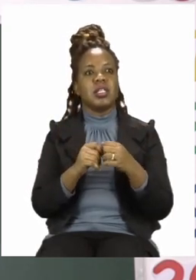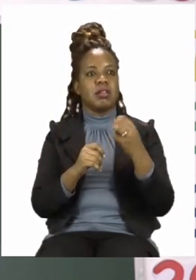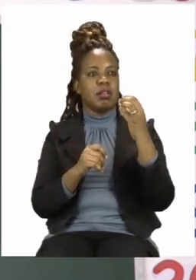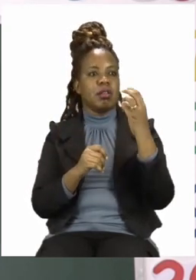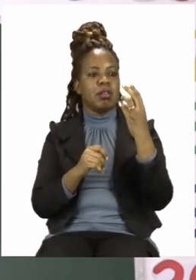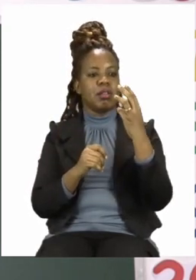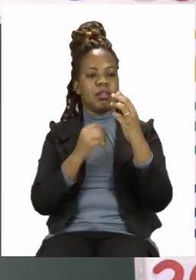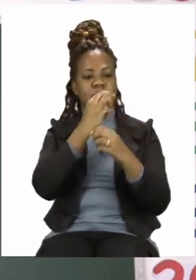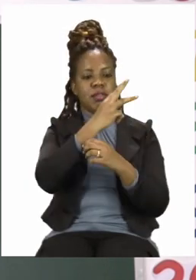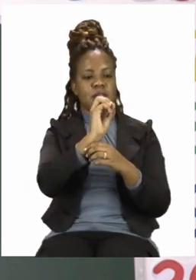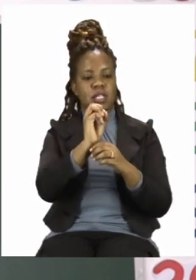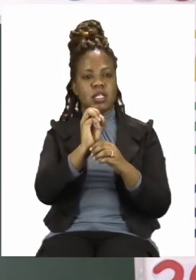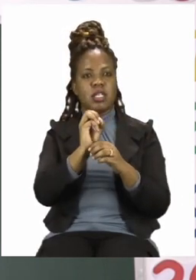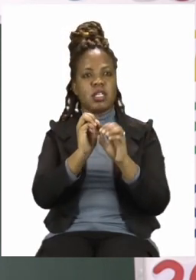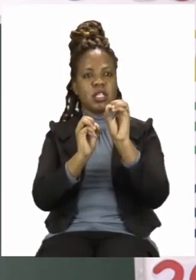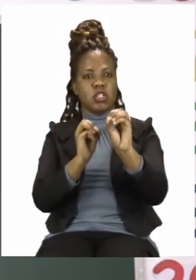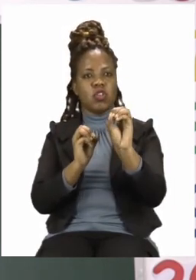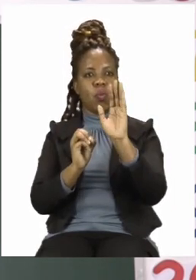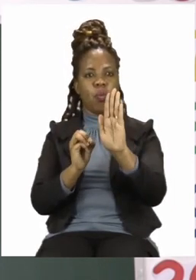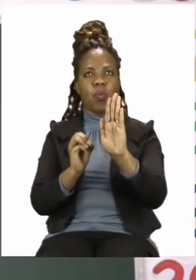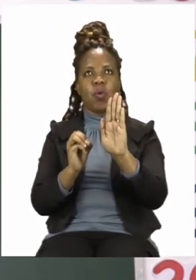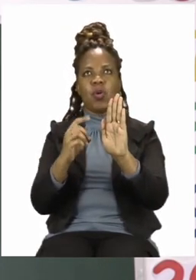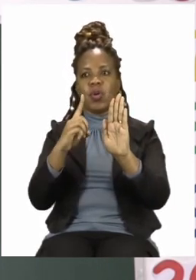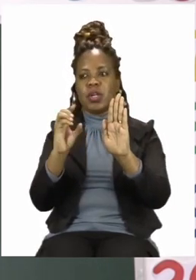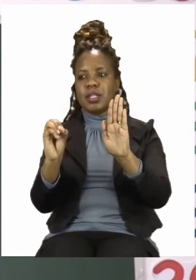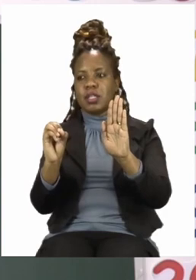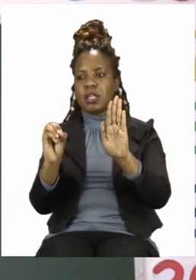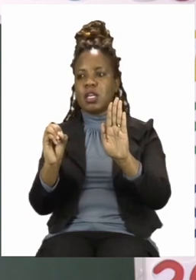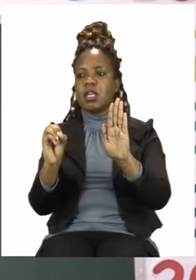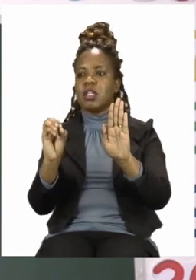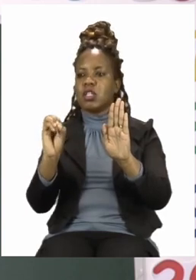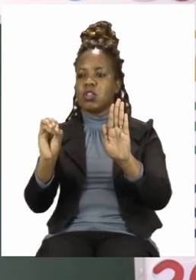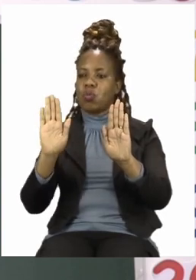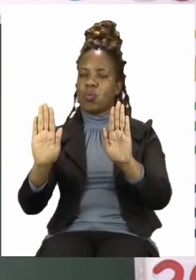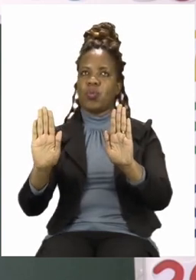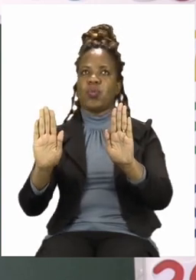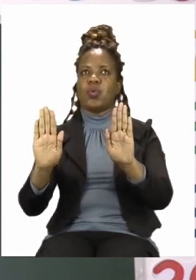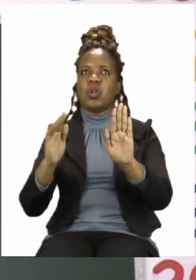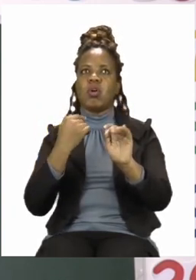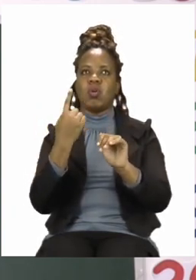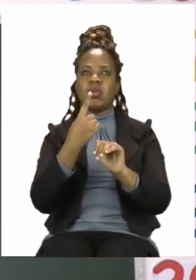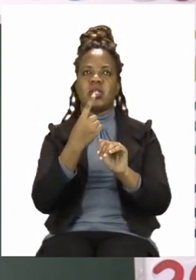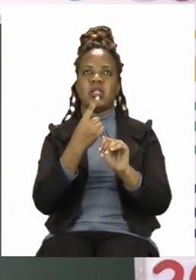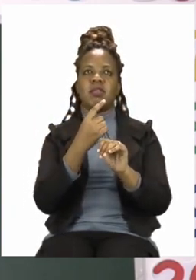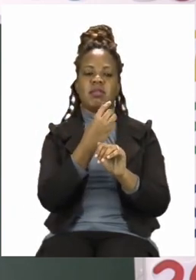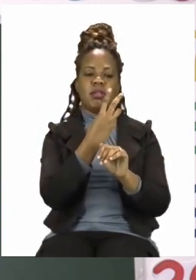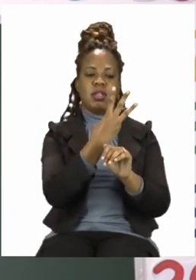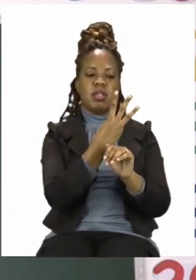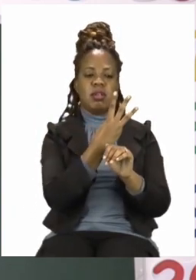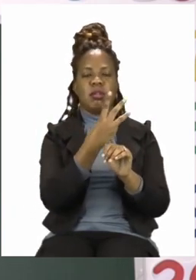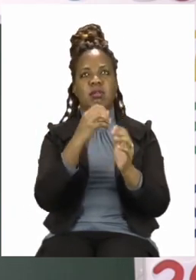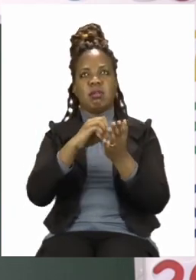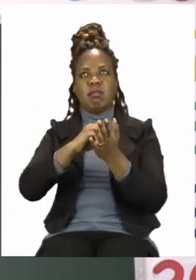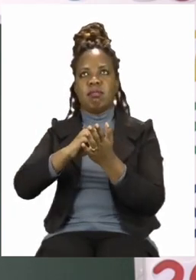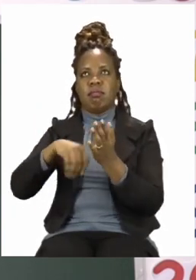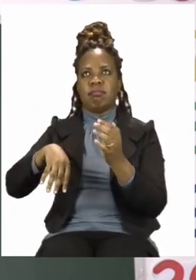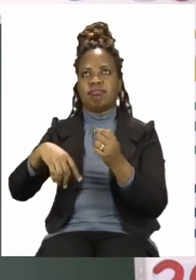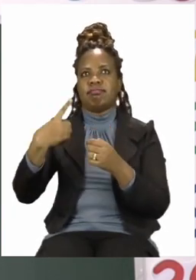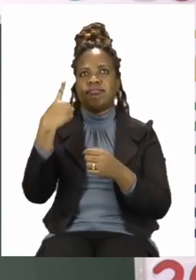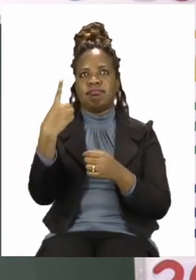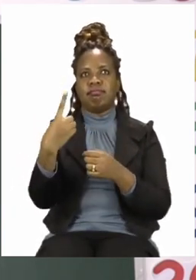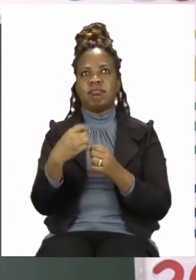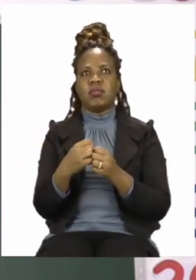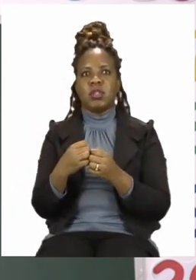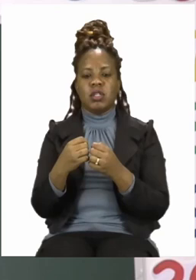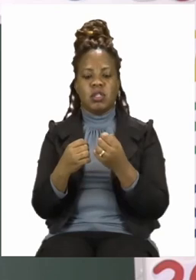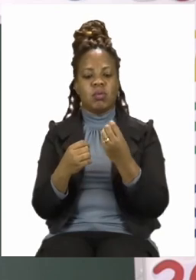it becomes 3 minus 1. So we need only 3 fingers and